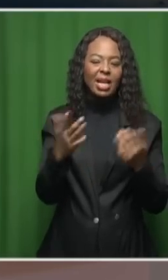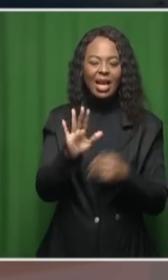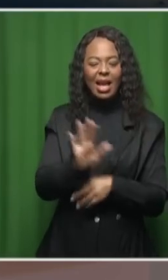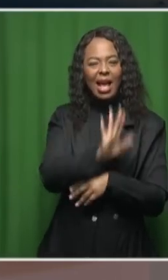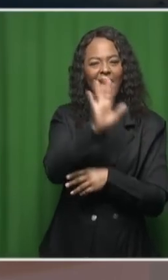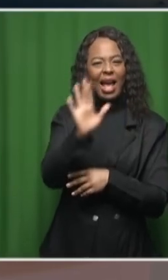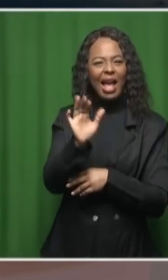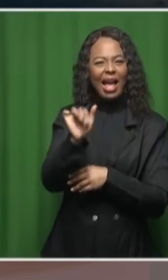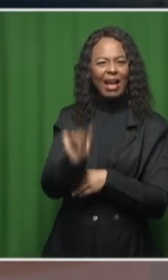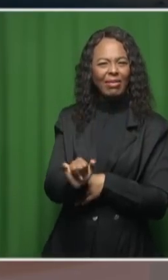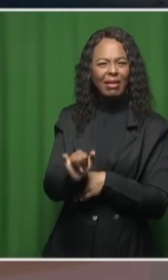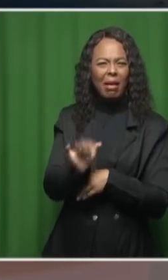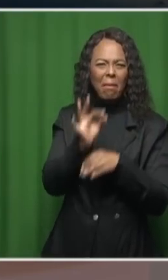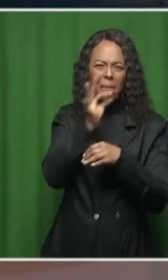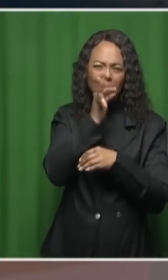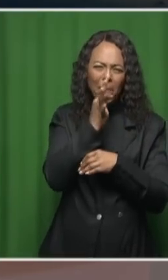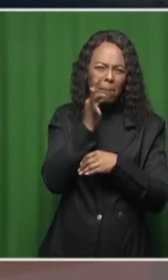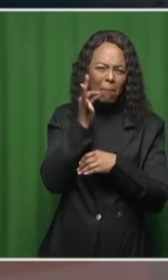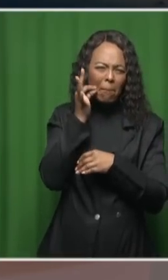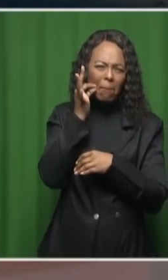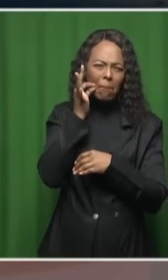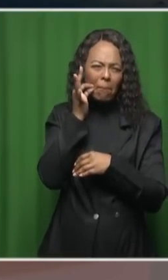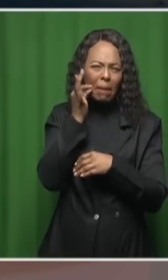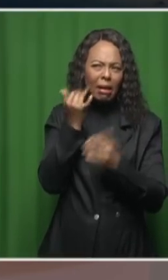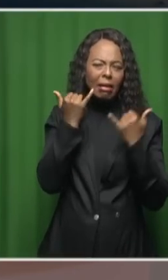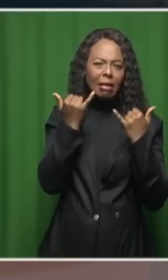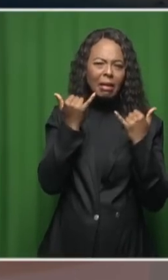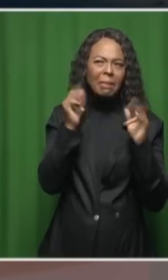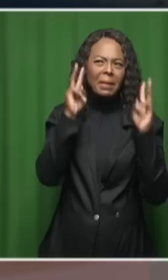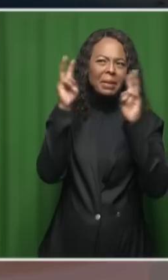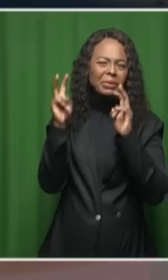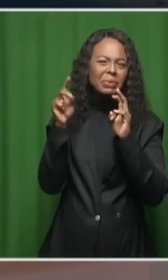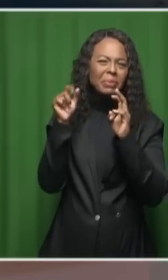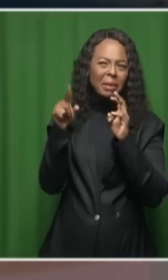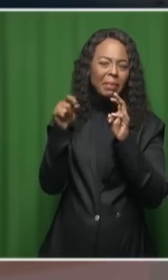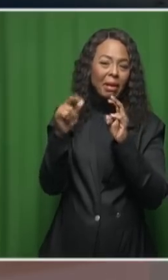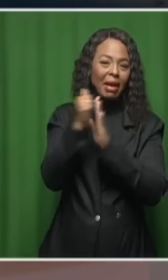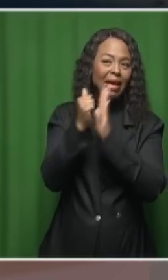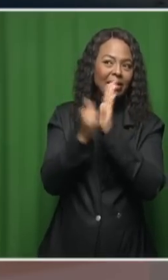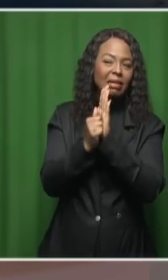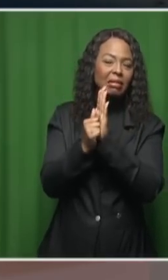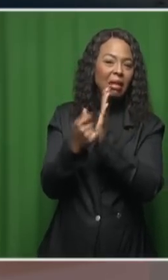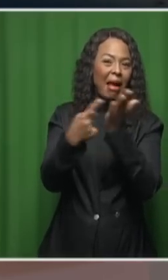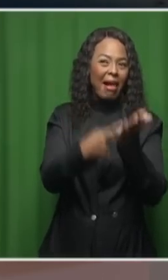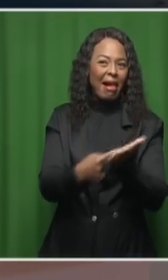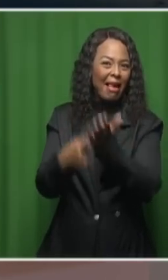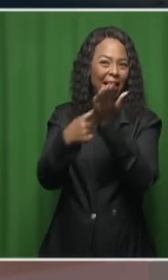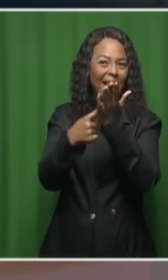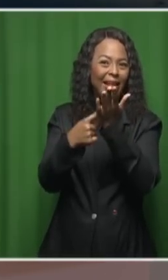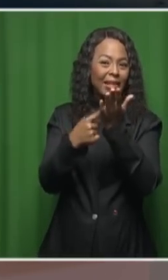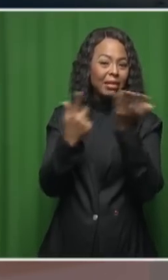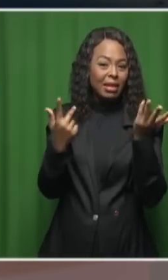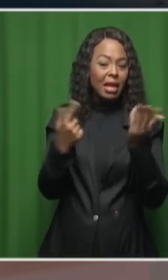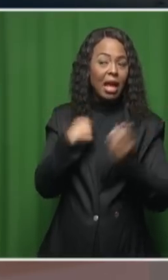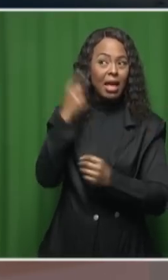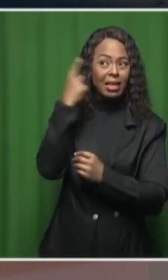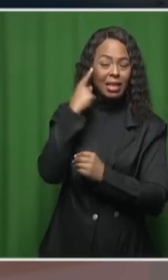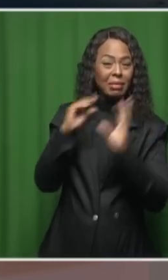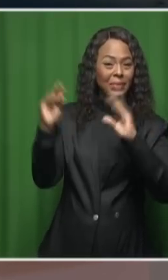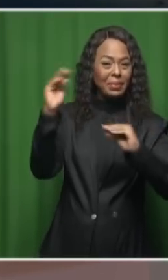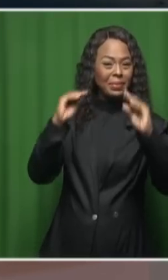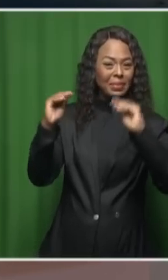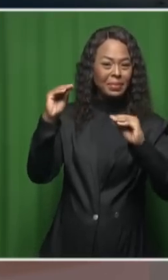Africa and its well-being on that particular agenda is something, you know, that perhaps we should talk about, but then to